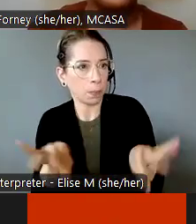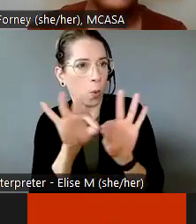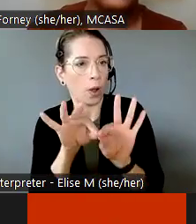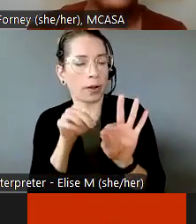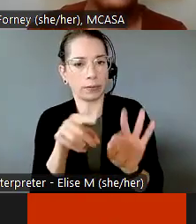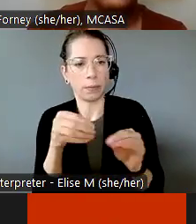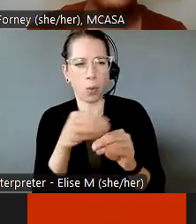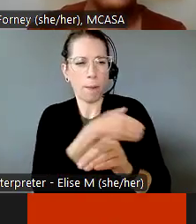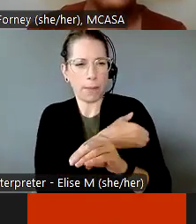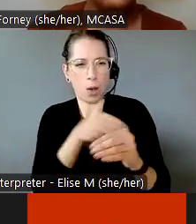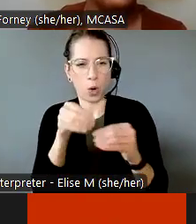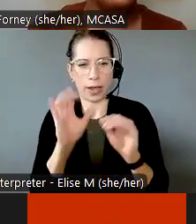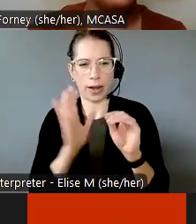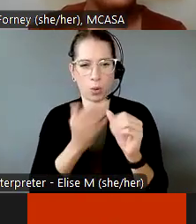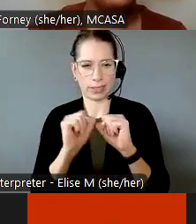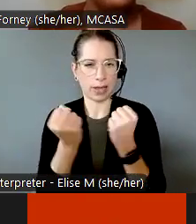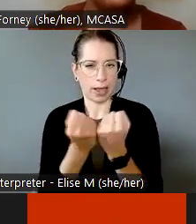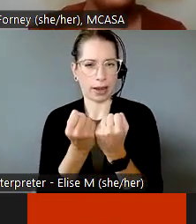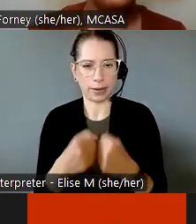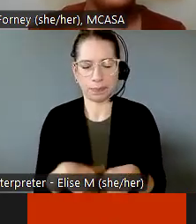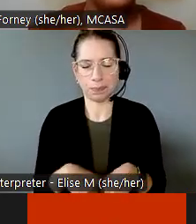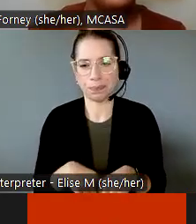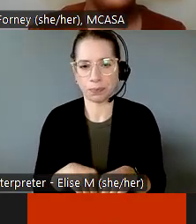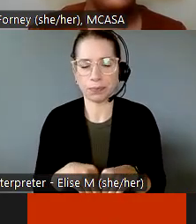through our society.